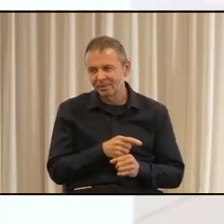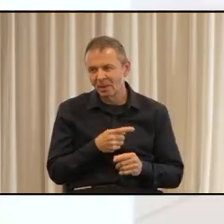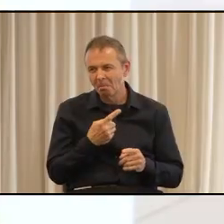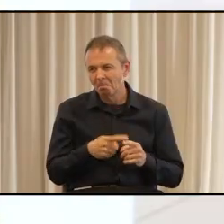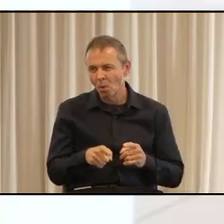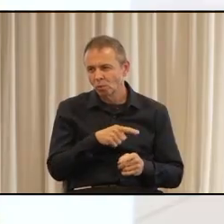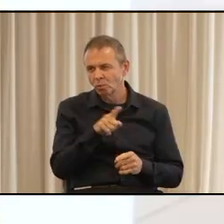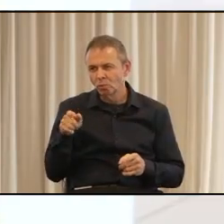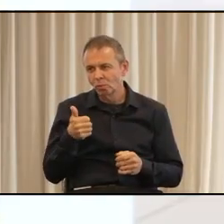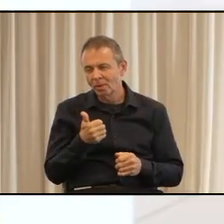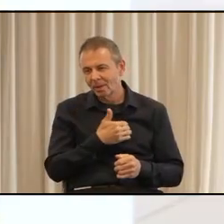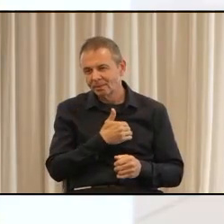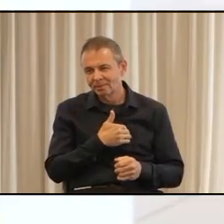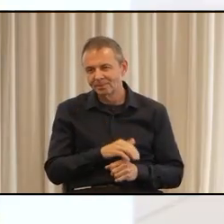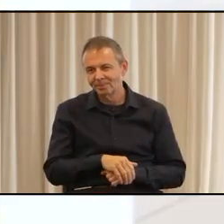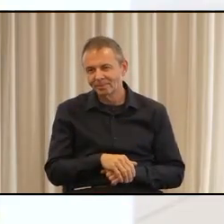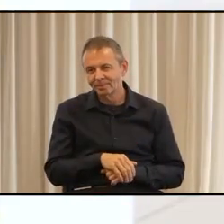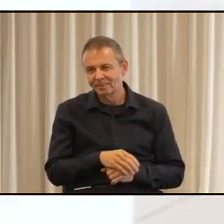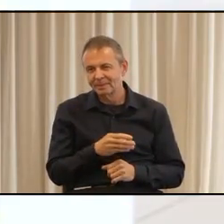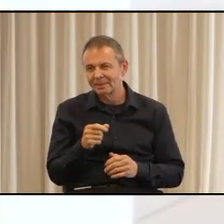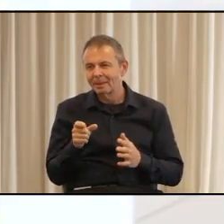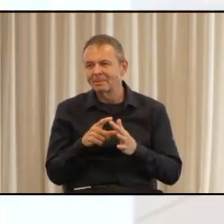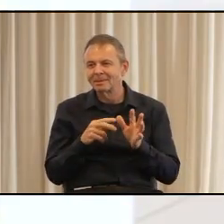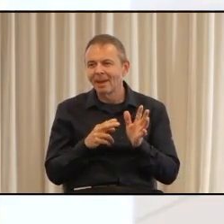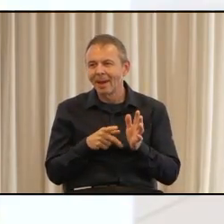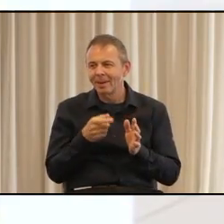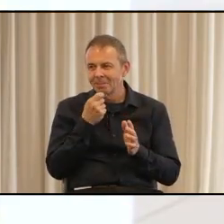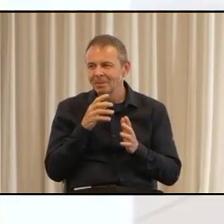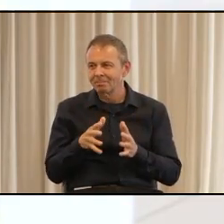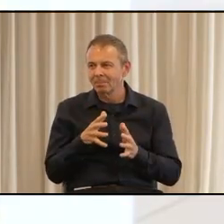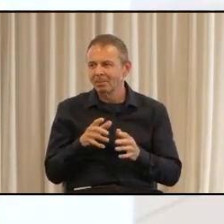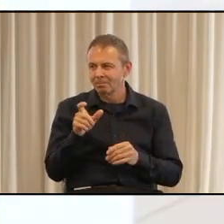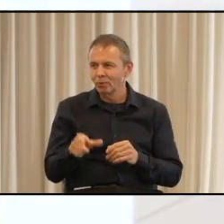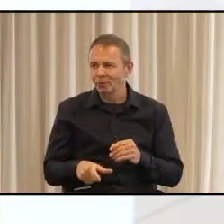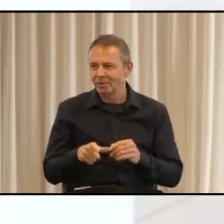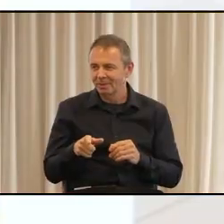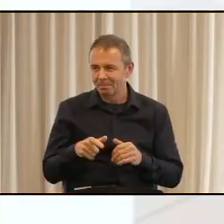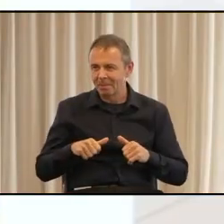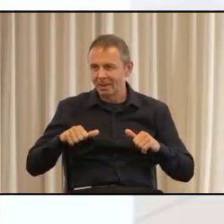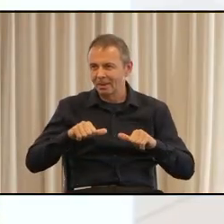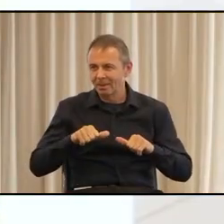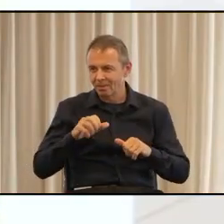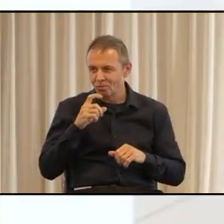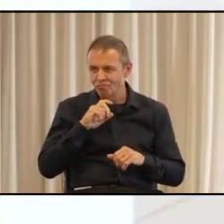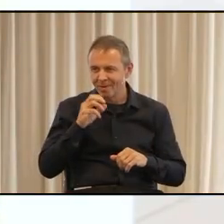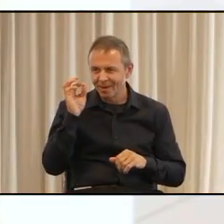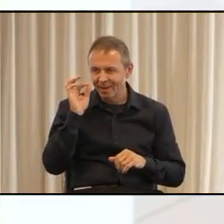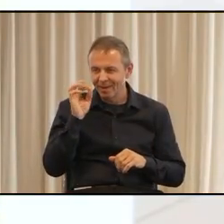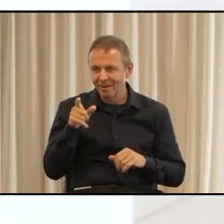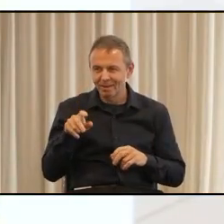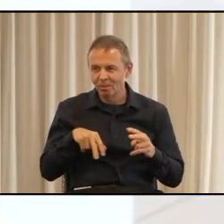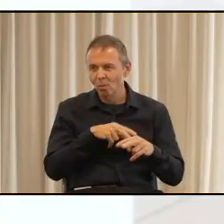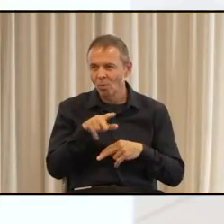goodwill. And so someone like a Dan, who's an unusual character, he's very big, he has blazing red hair, he walks around